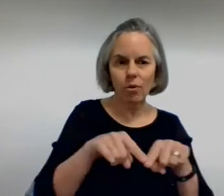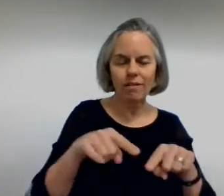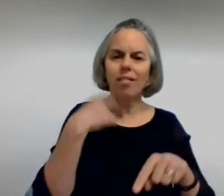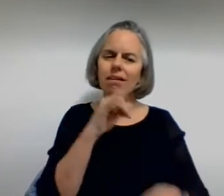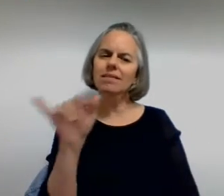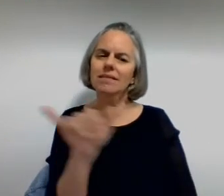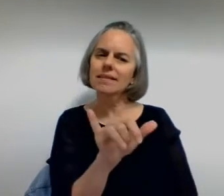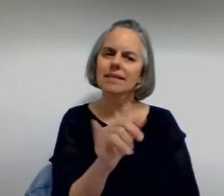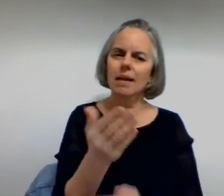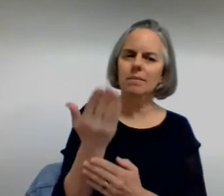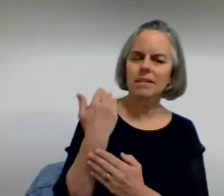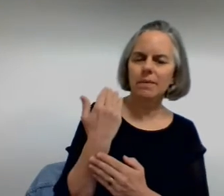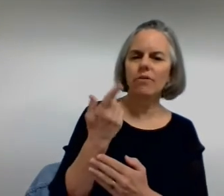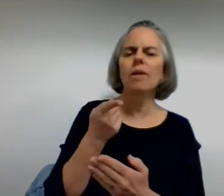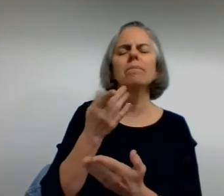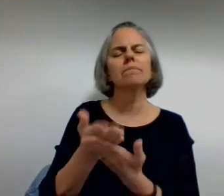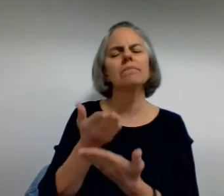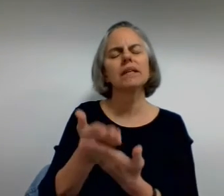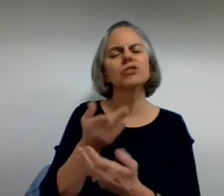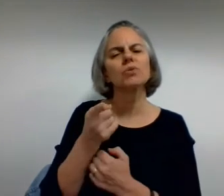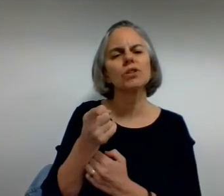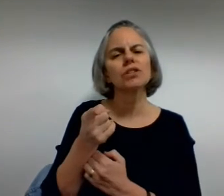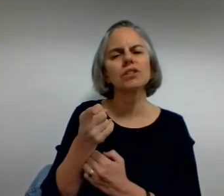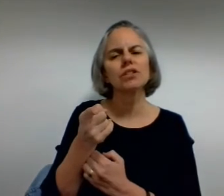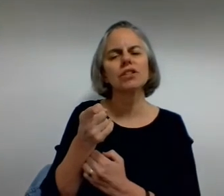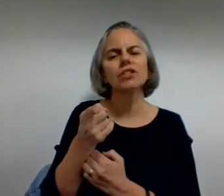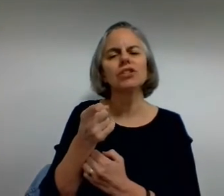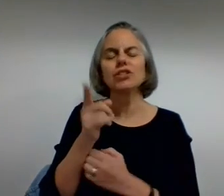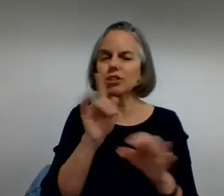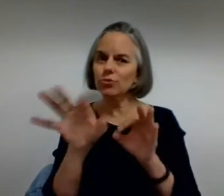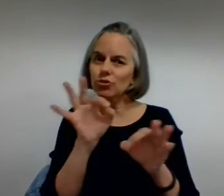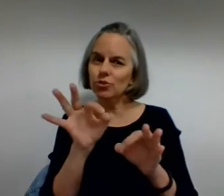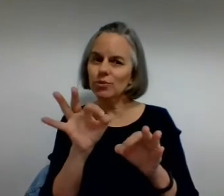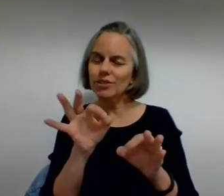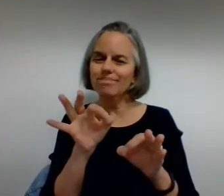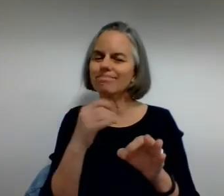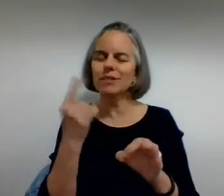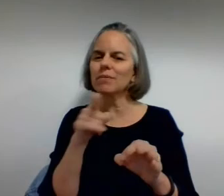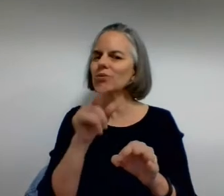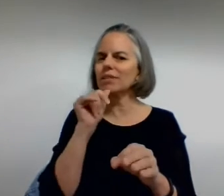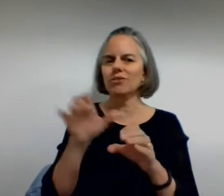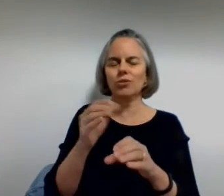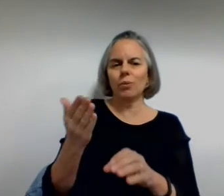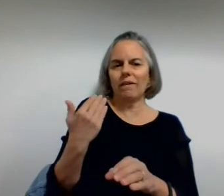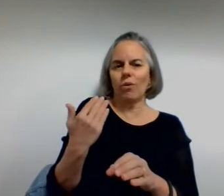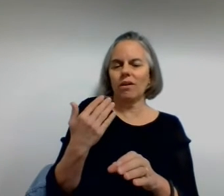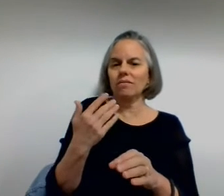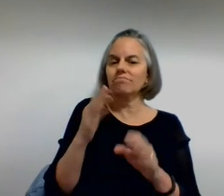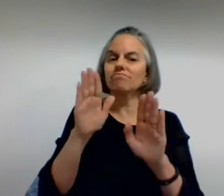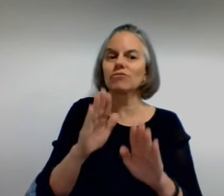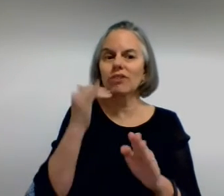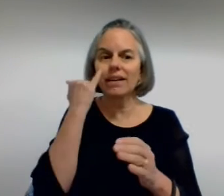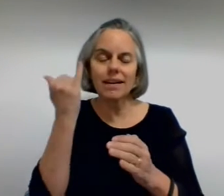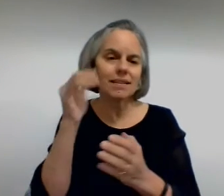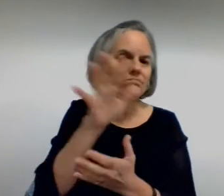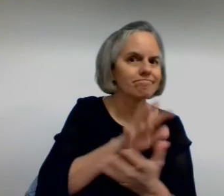looks the same as before. Just make sure that that you choose something you haven't done yet. It's a really great idea